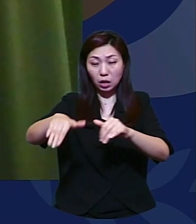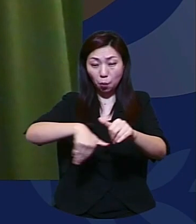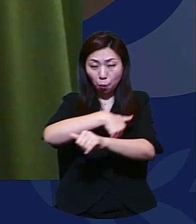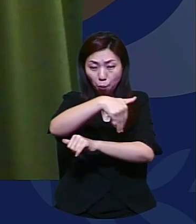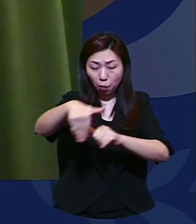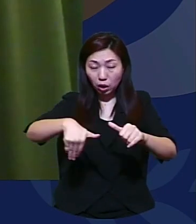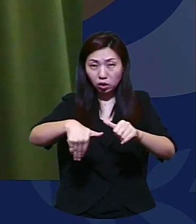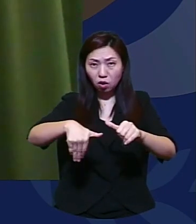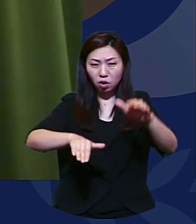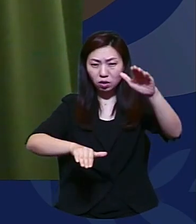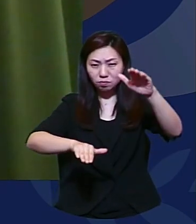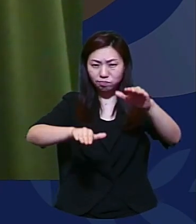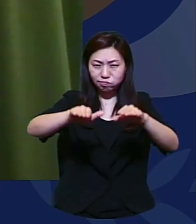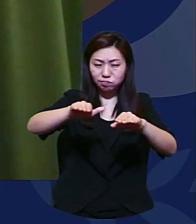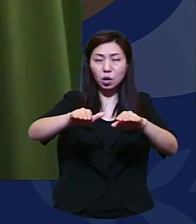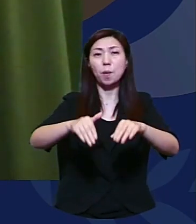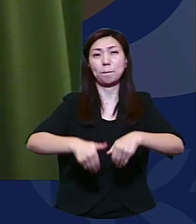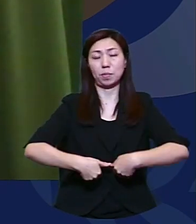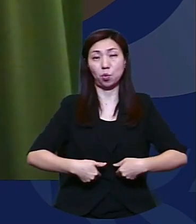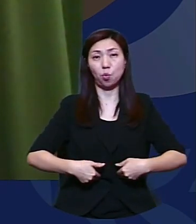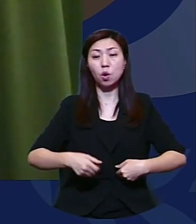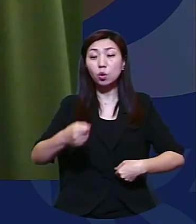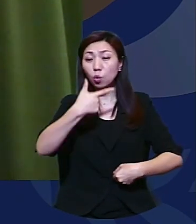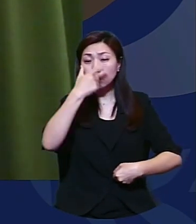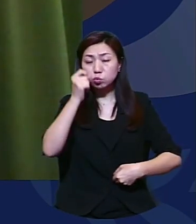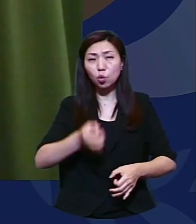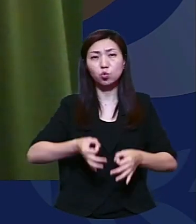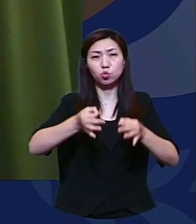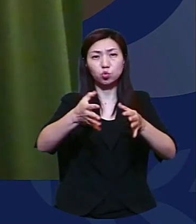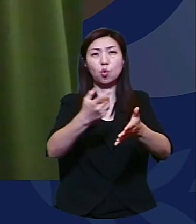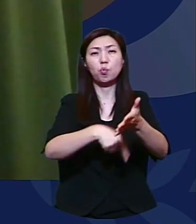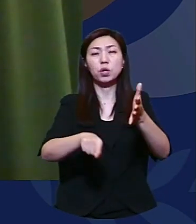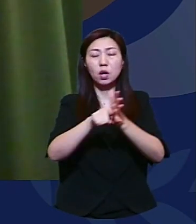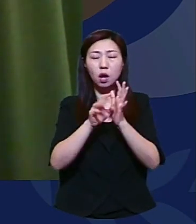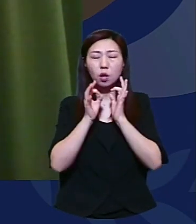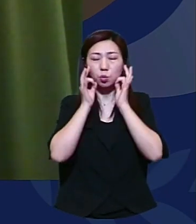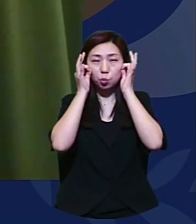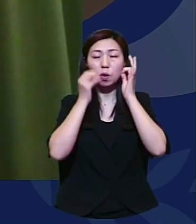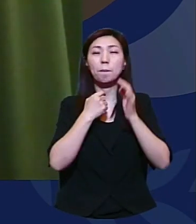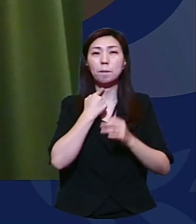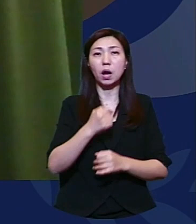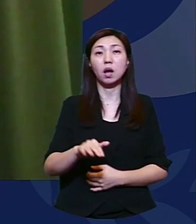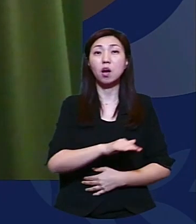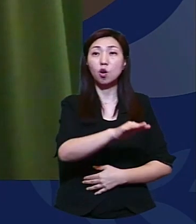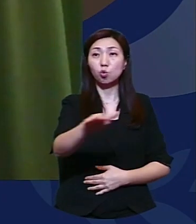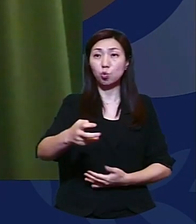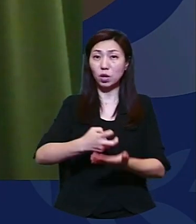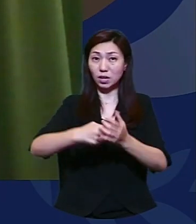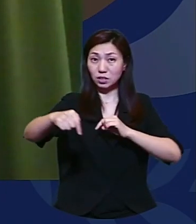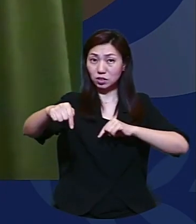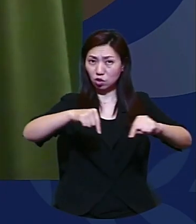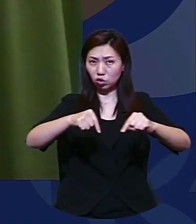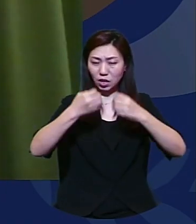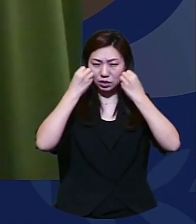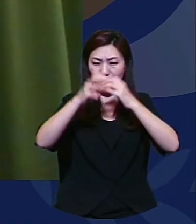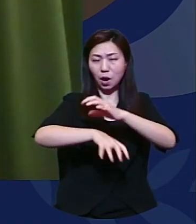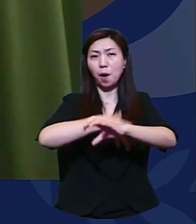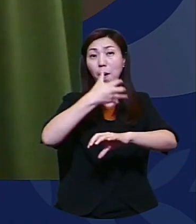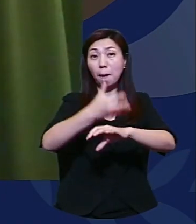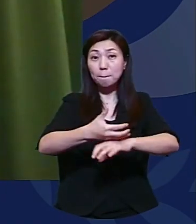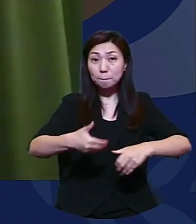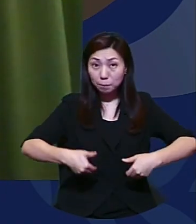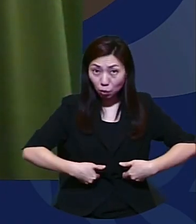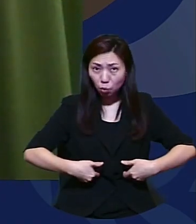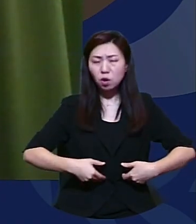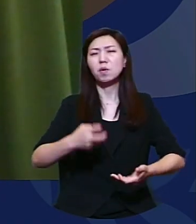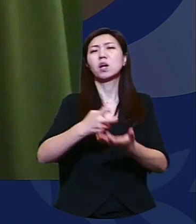or opportunities to build capacity, or the need to enact catalytic policy reforms. And we believe it is a useful construct for understanding how